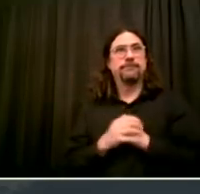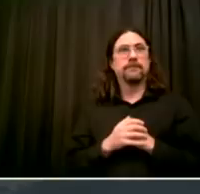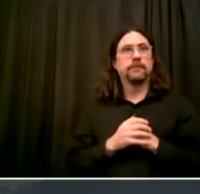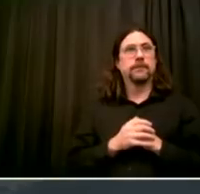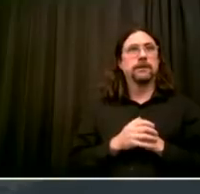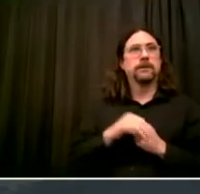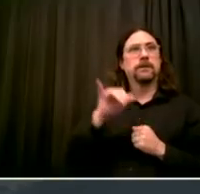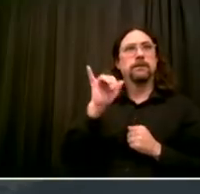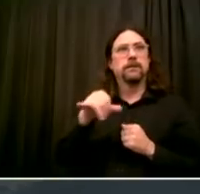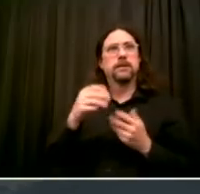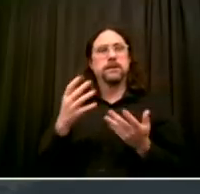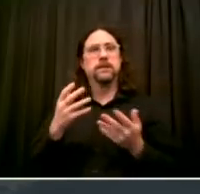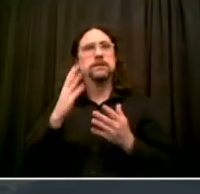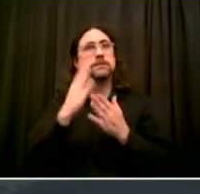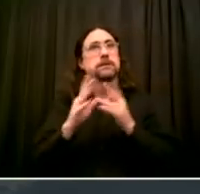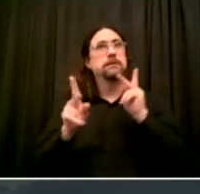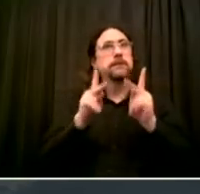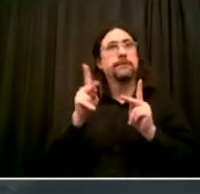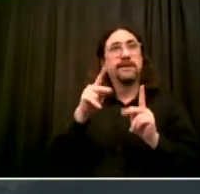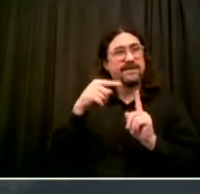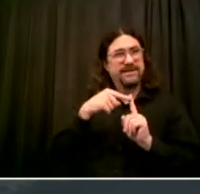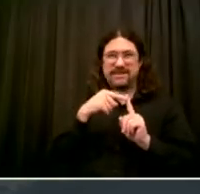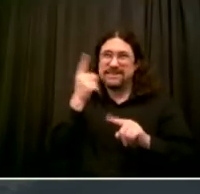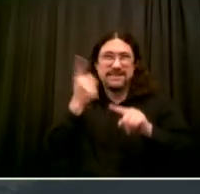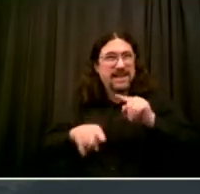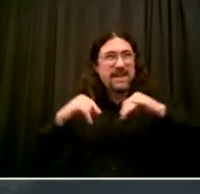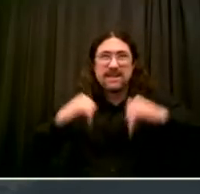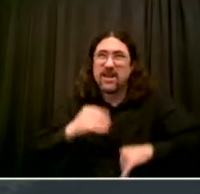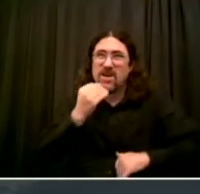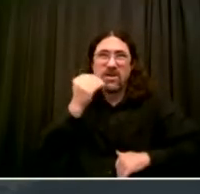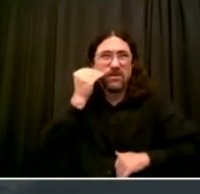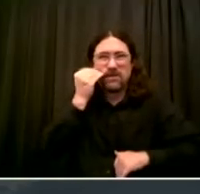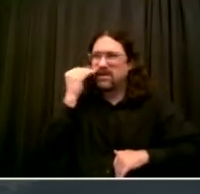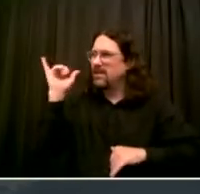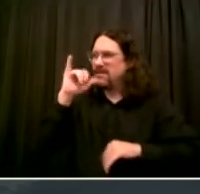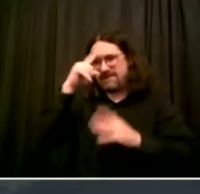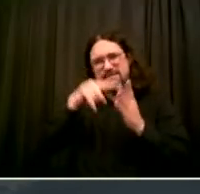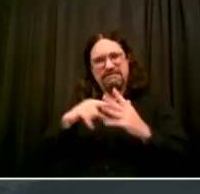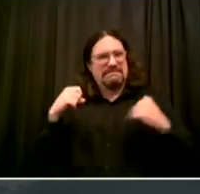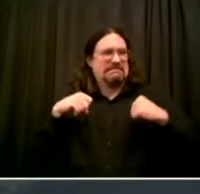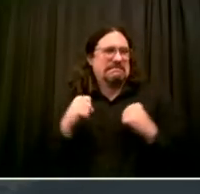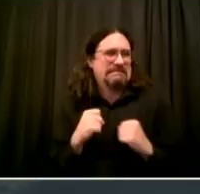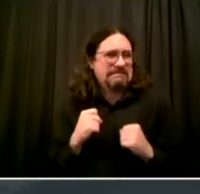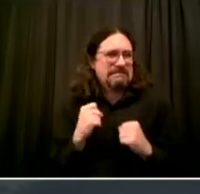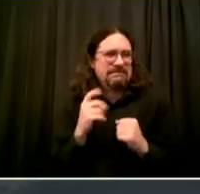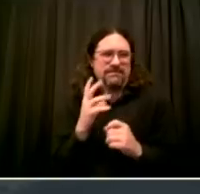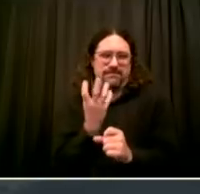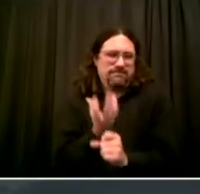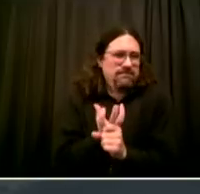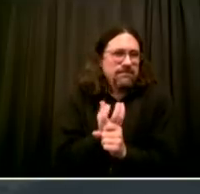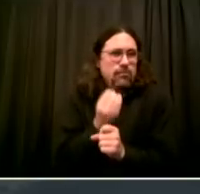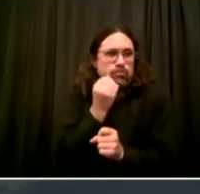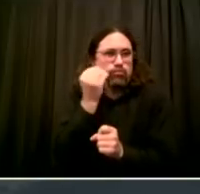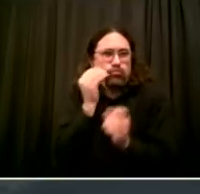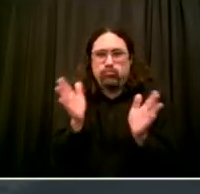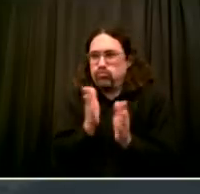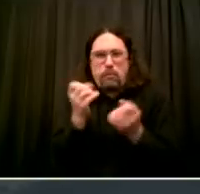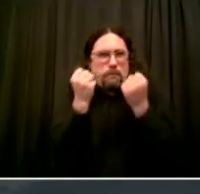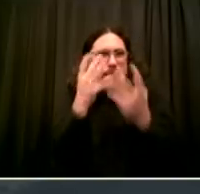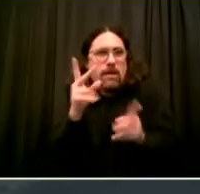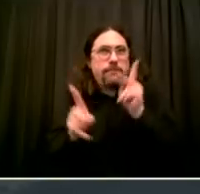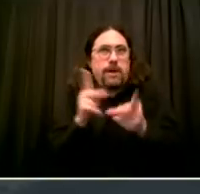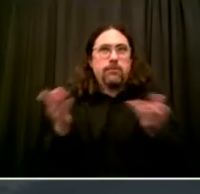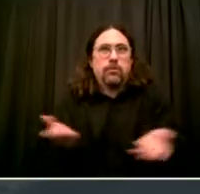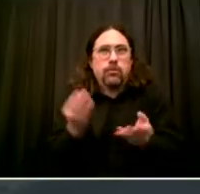if you have a multi-generational home in many cases, where there's just lots of people in the same space. And